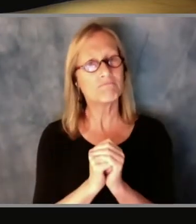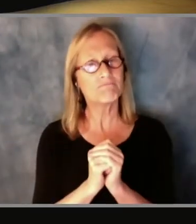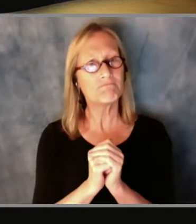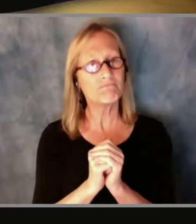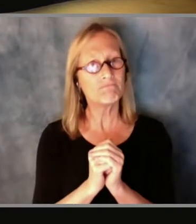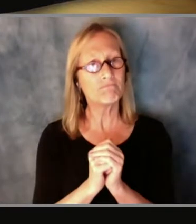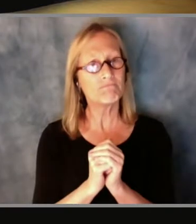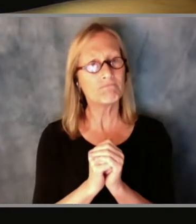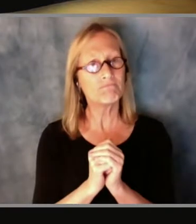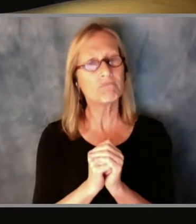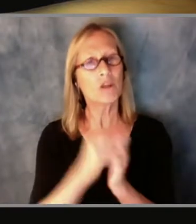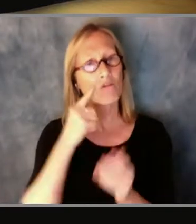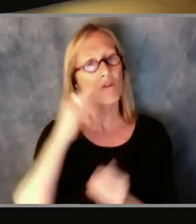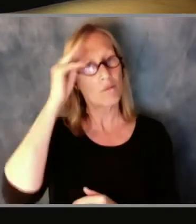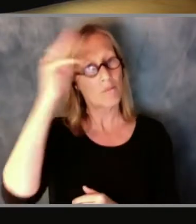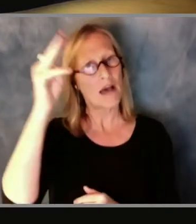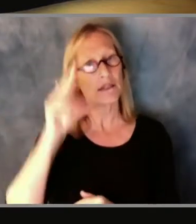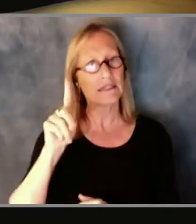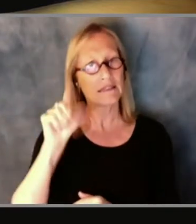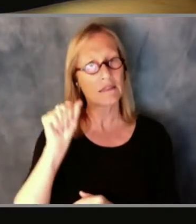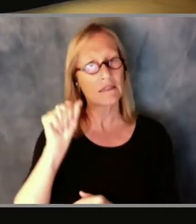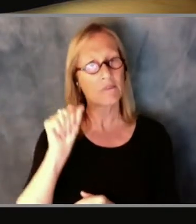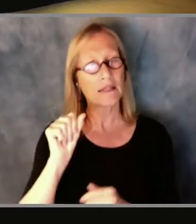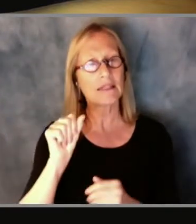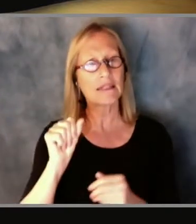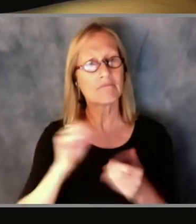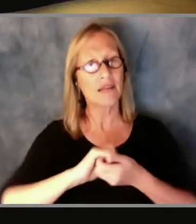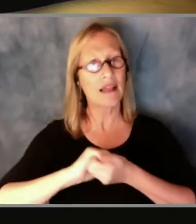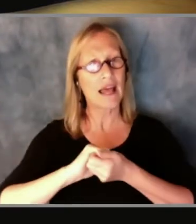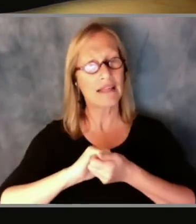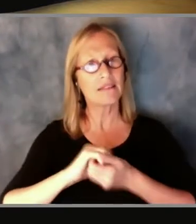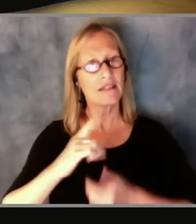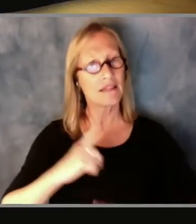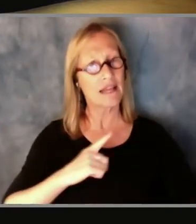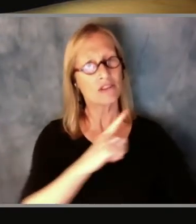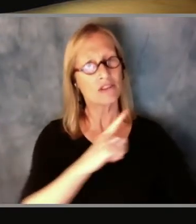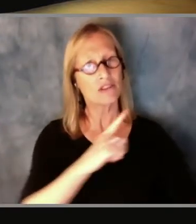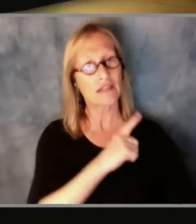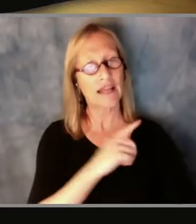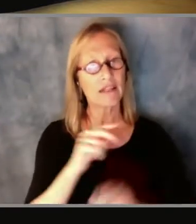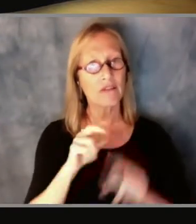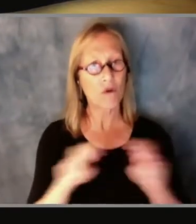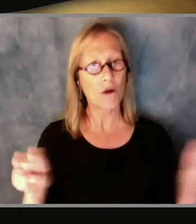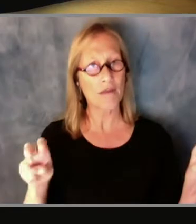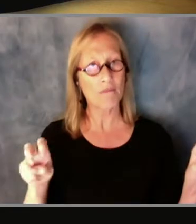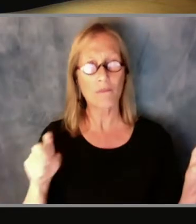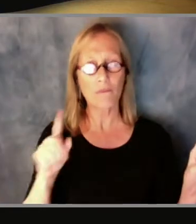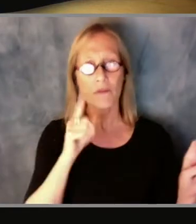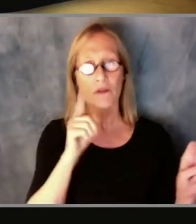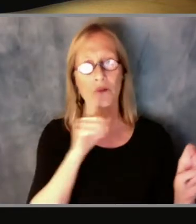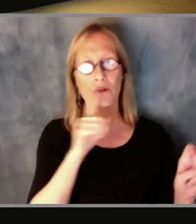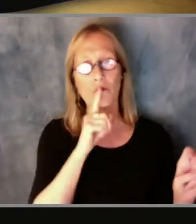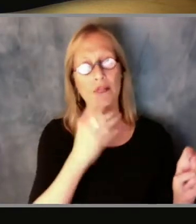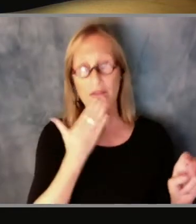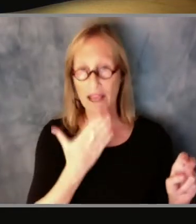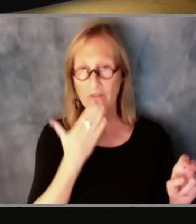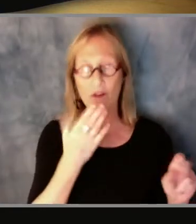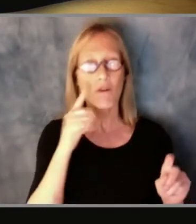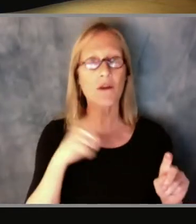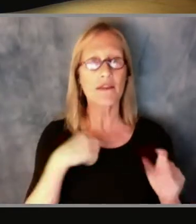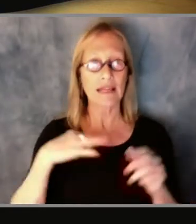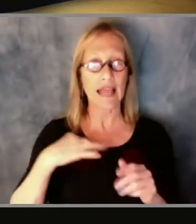for Maui Disability Alliance Legislative Forum. Grateful for our candidates that are here today. We are grateful